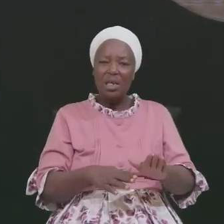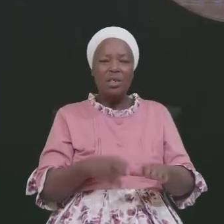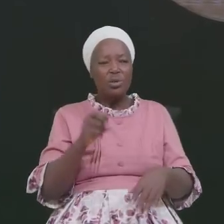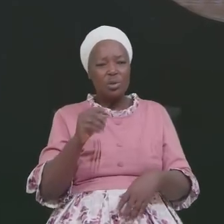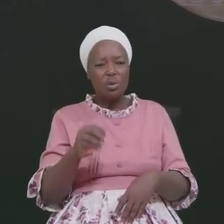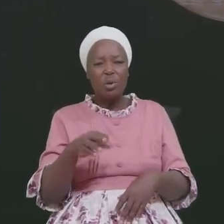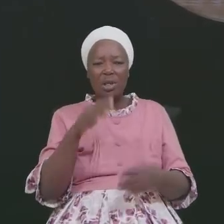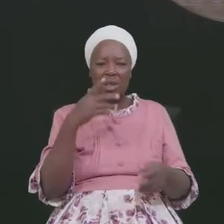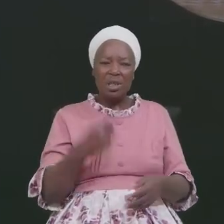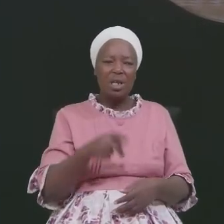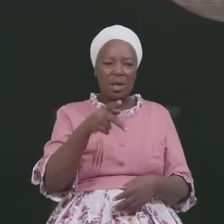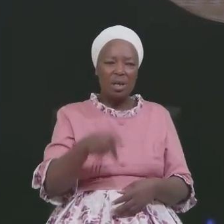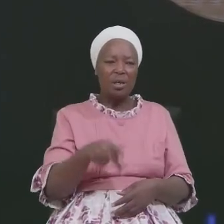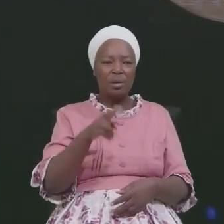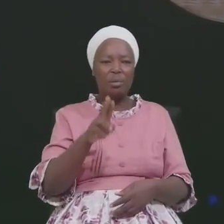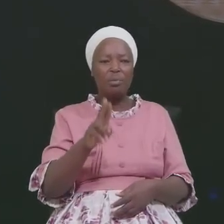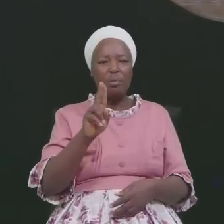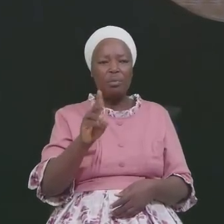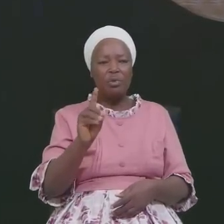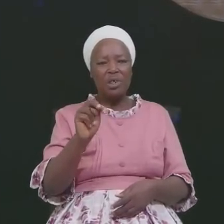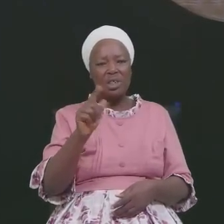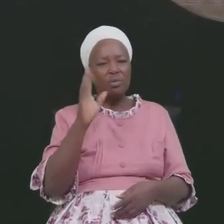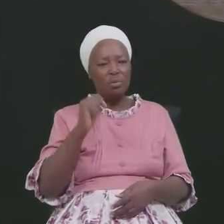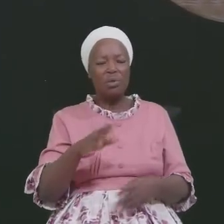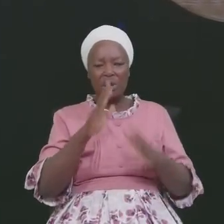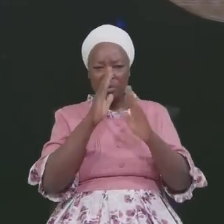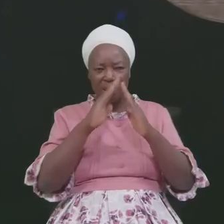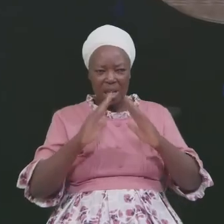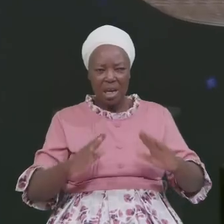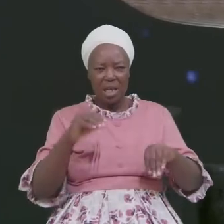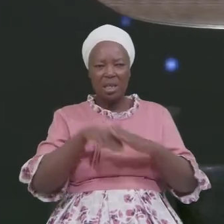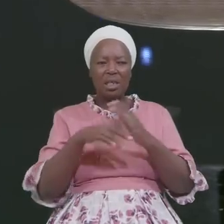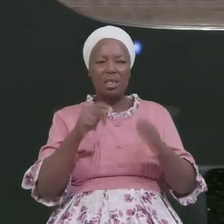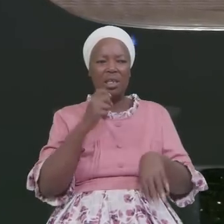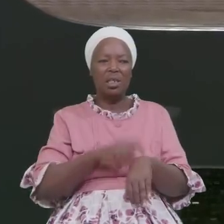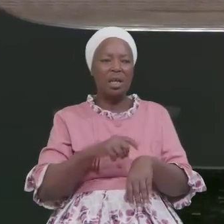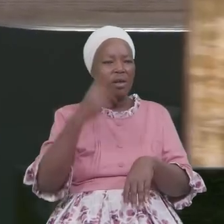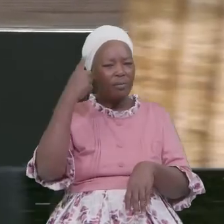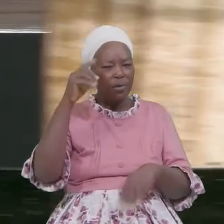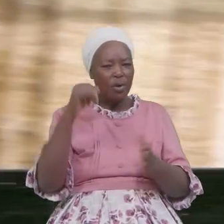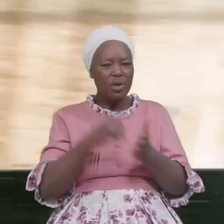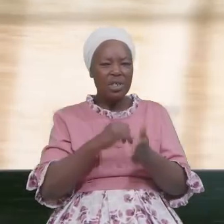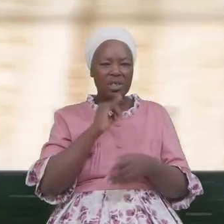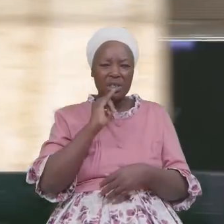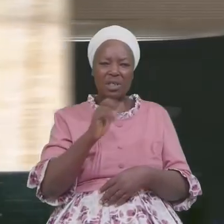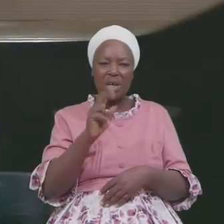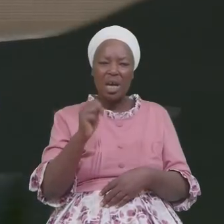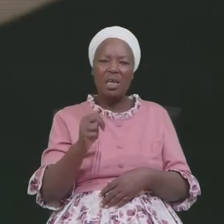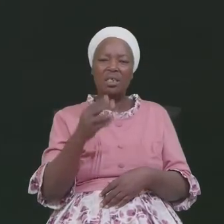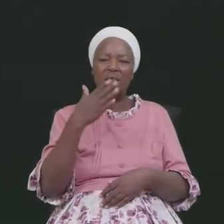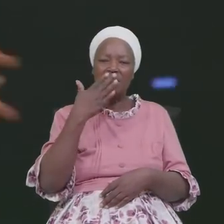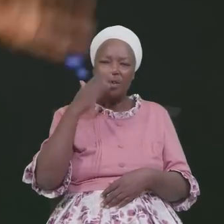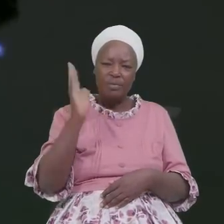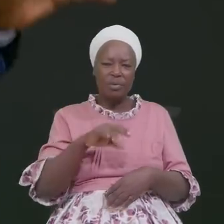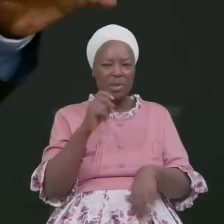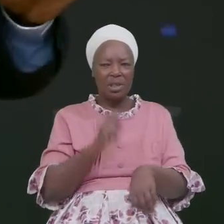keep silence in that time, for it is an